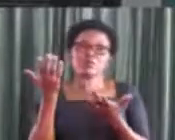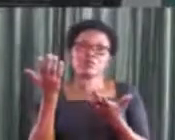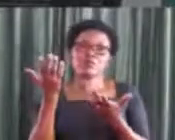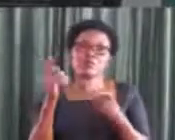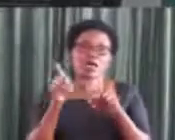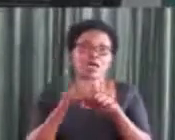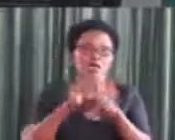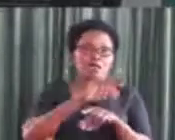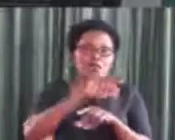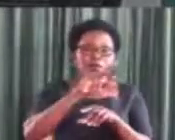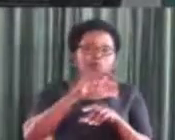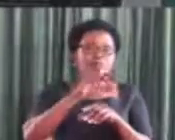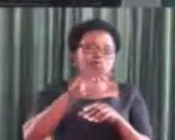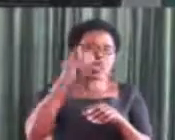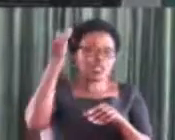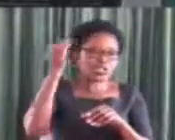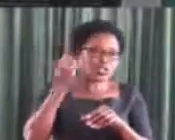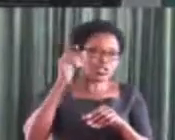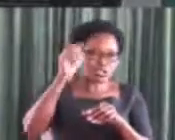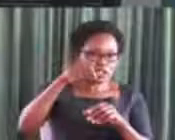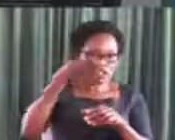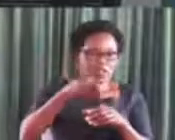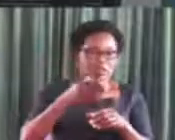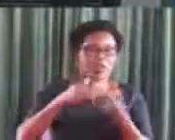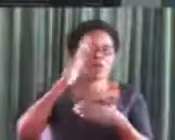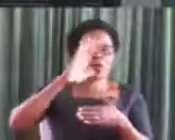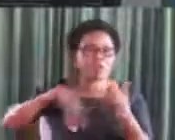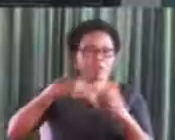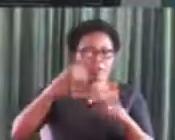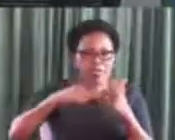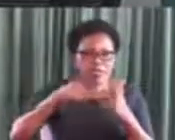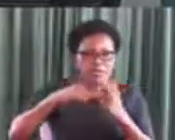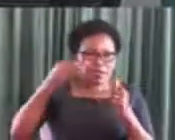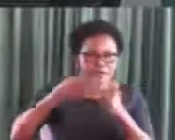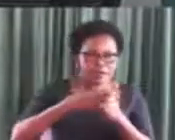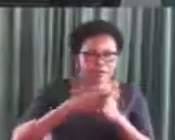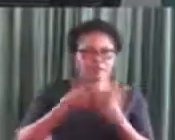as a presiding judge, and as a judge almost more than 8 years.